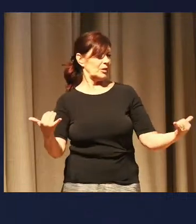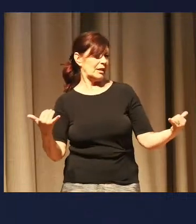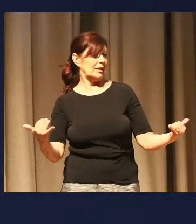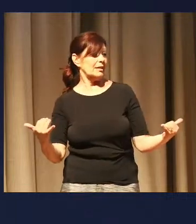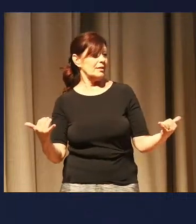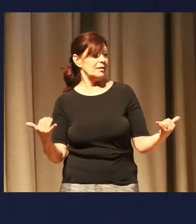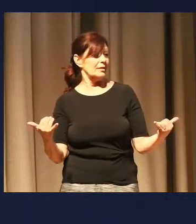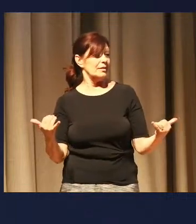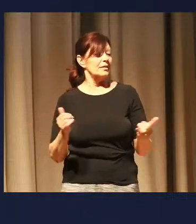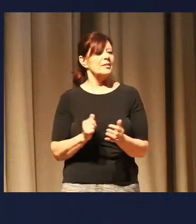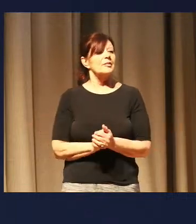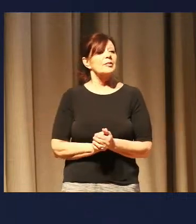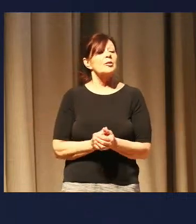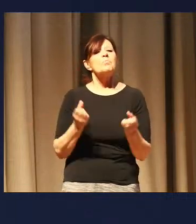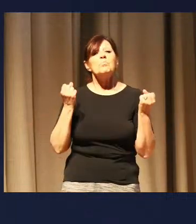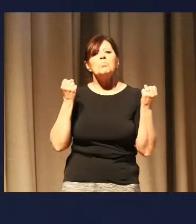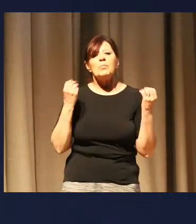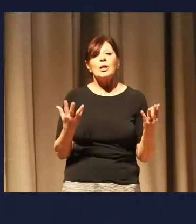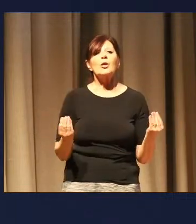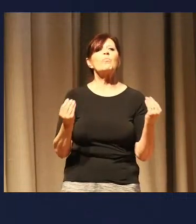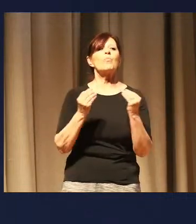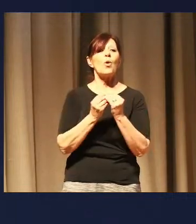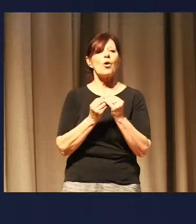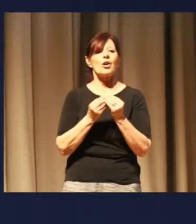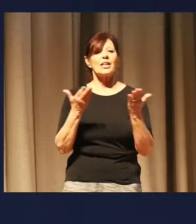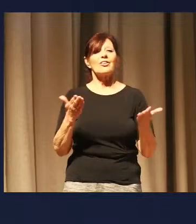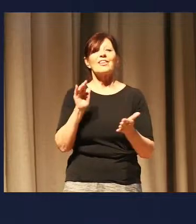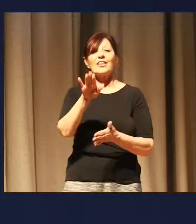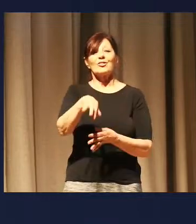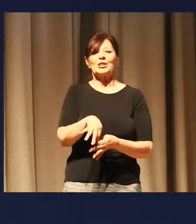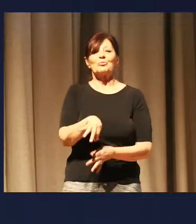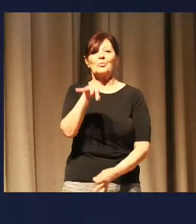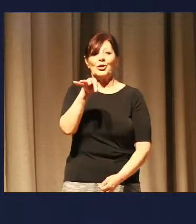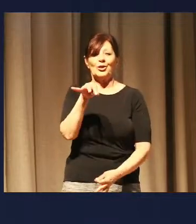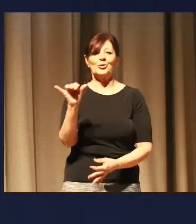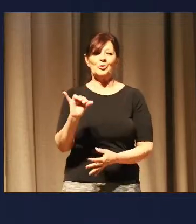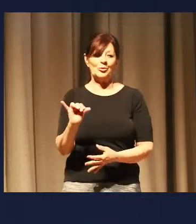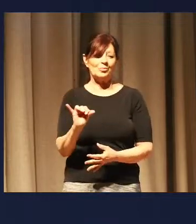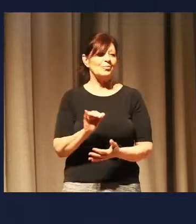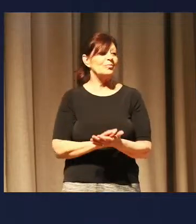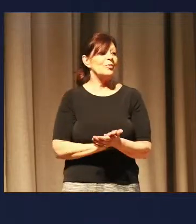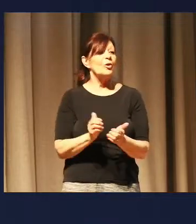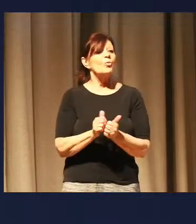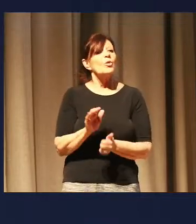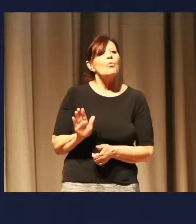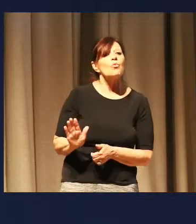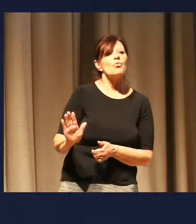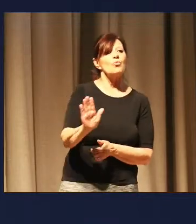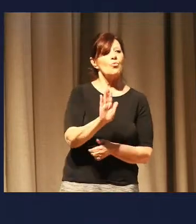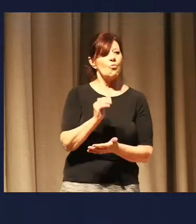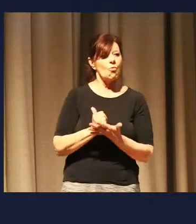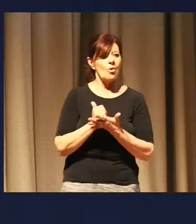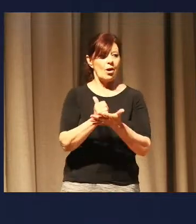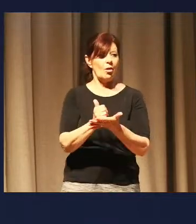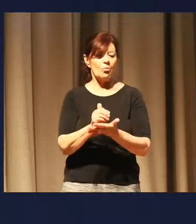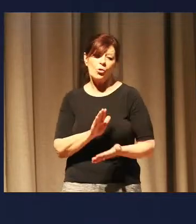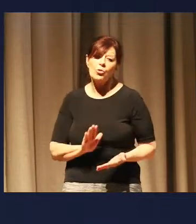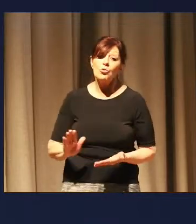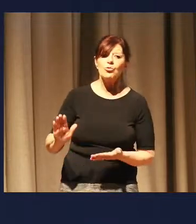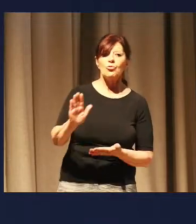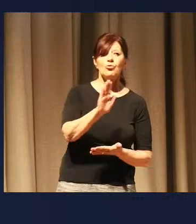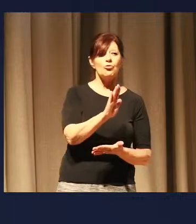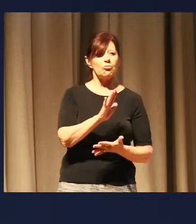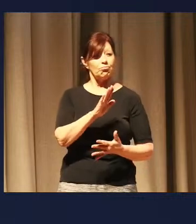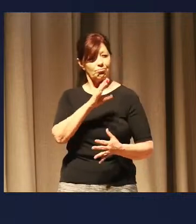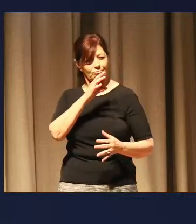today, and many more are here in spirit as well. It's with your help, your